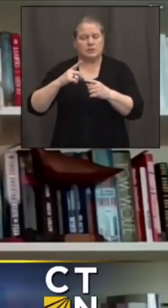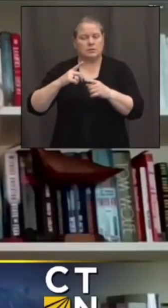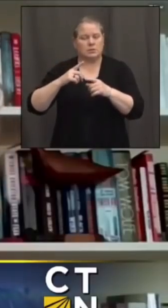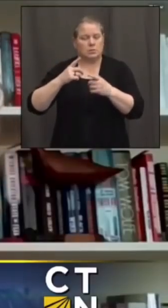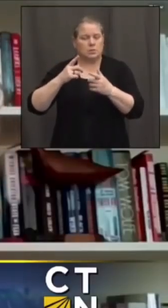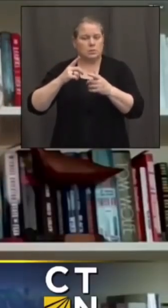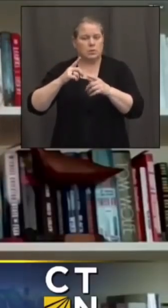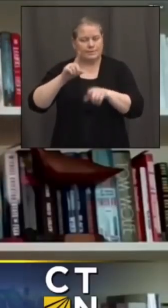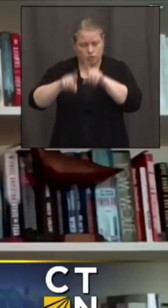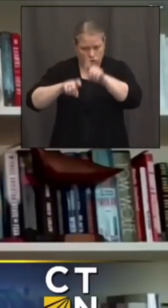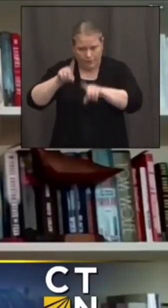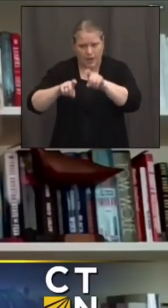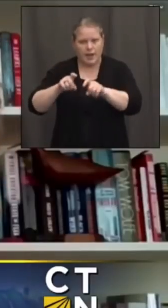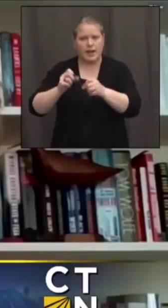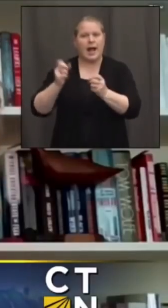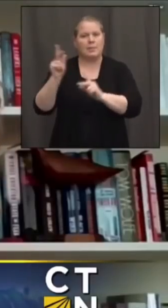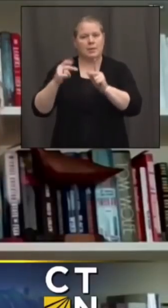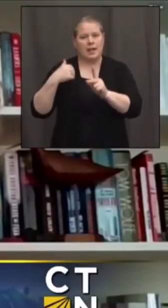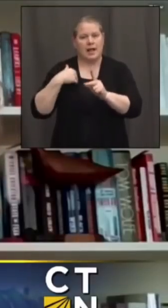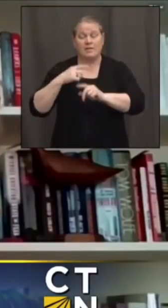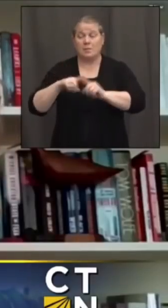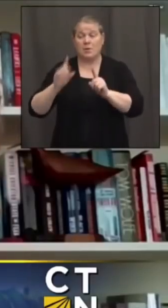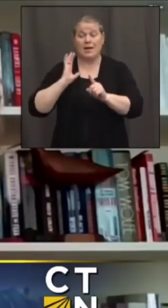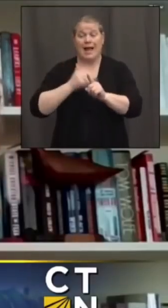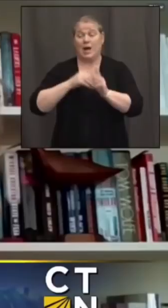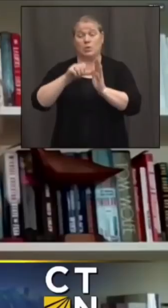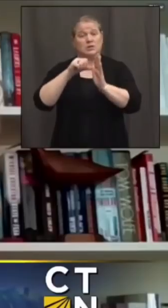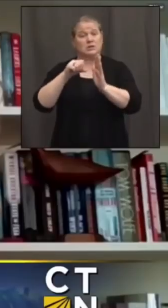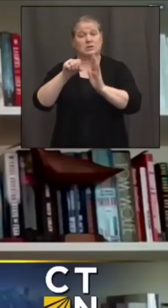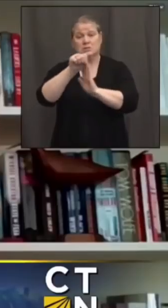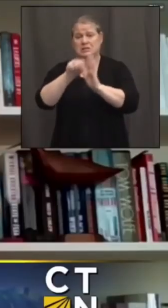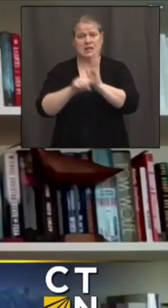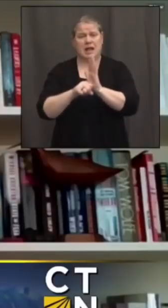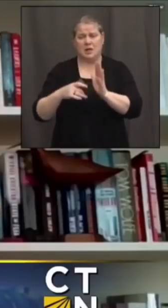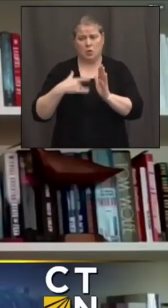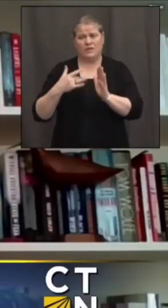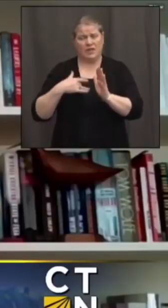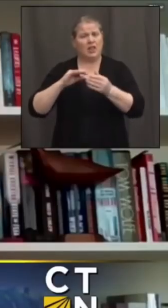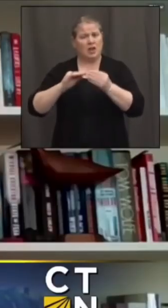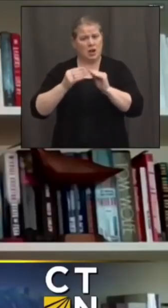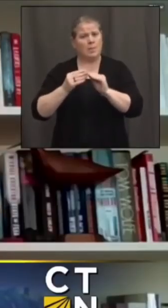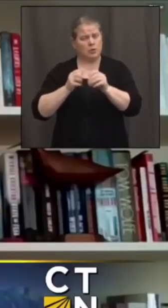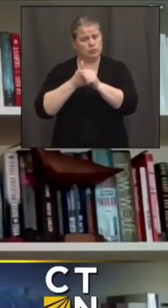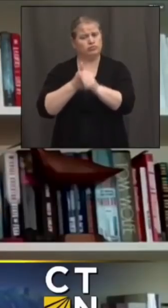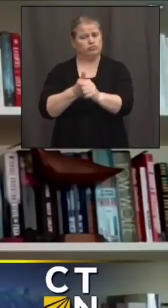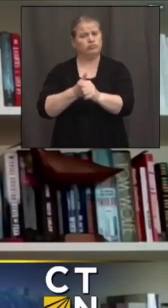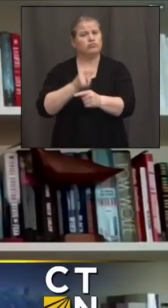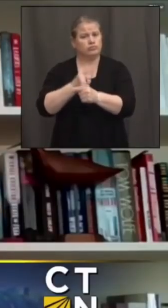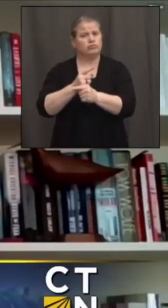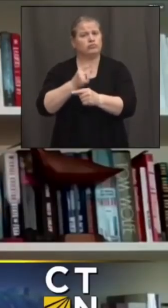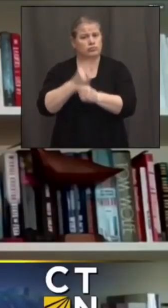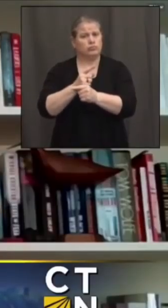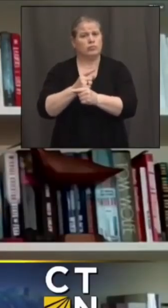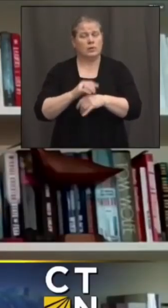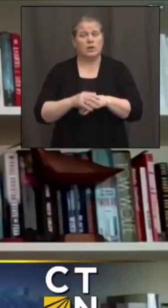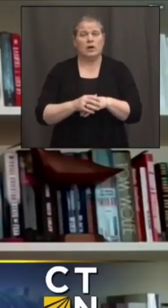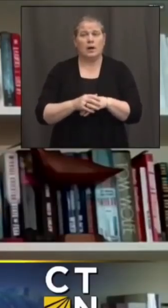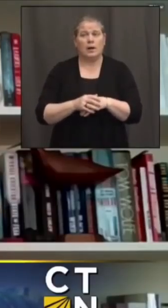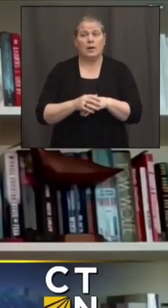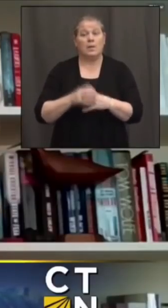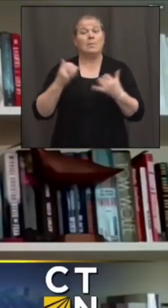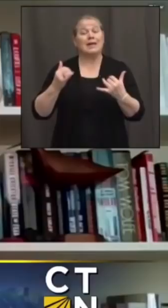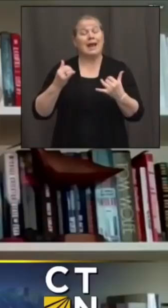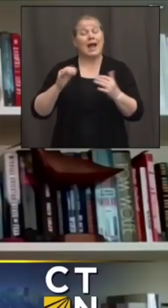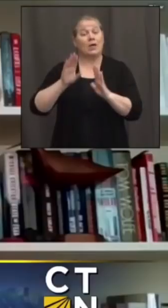to think that the proportion in our state is drastically different from elsewhere. I don't think, though, that the downward trend that we're